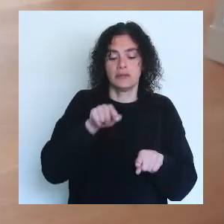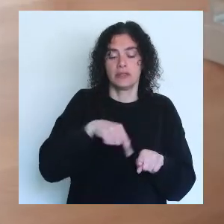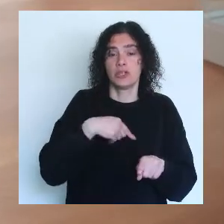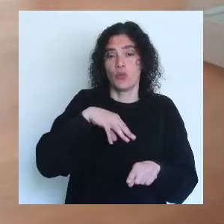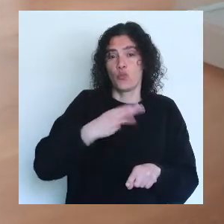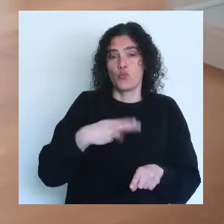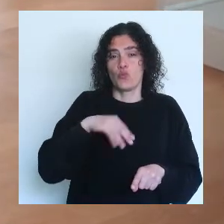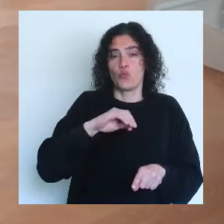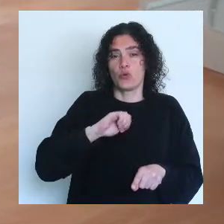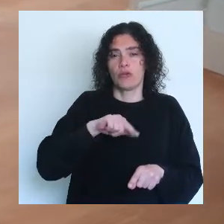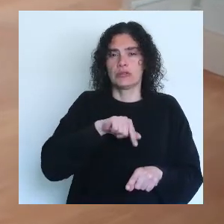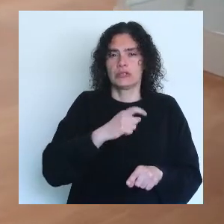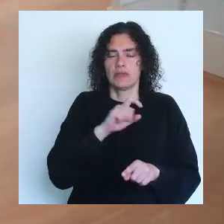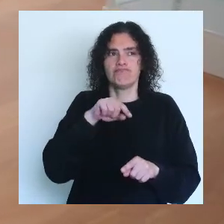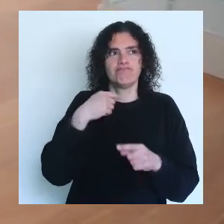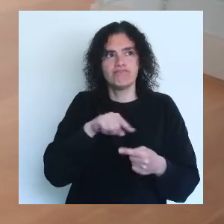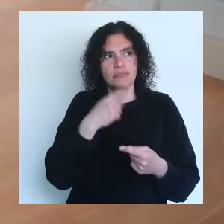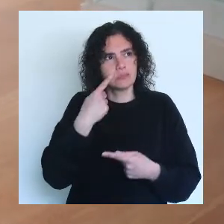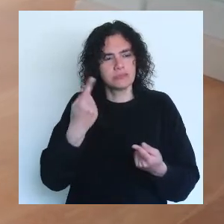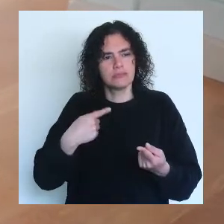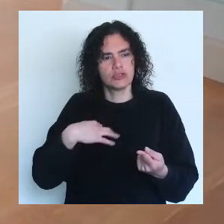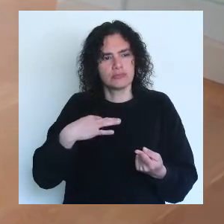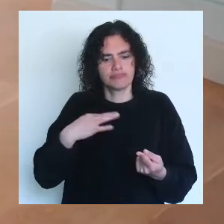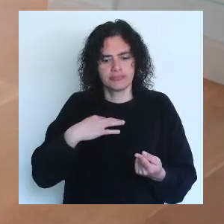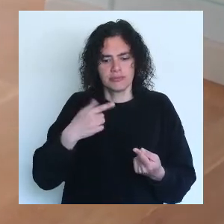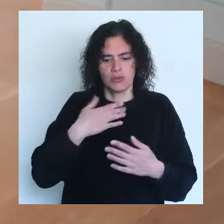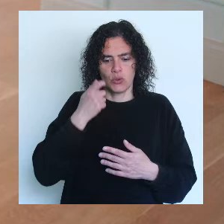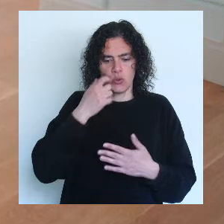with the Juan Munoz piece, this fabric, they also